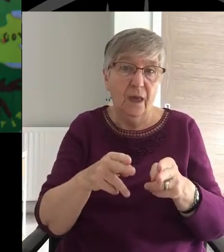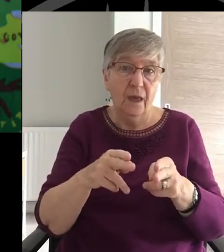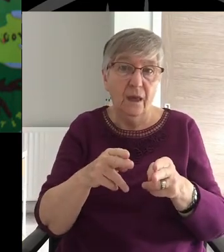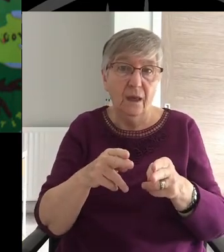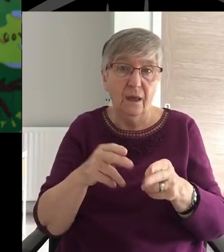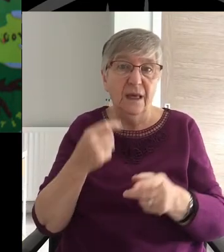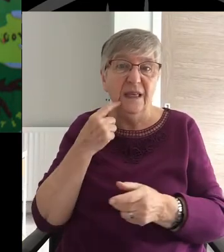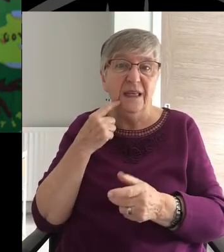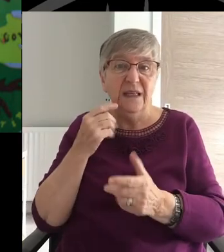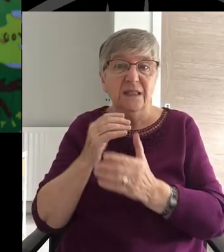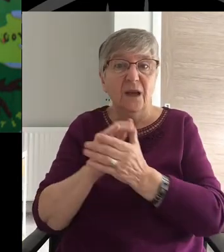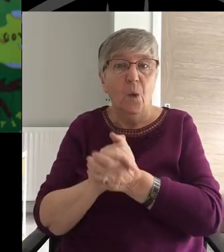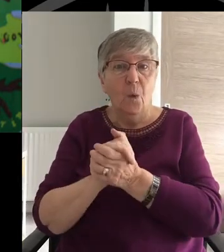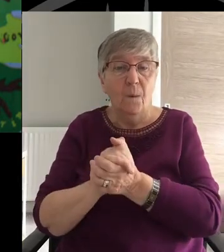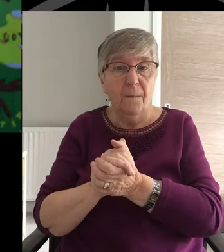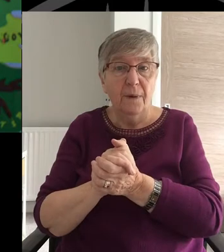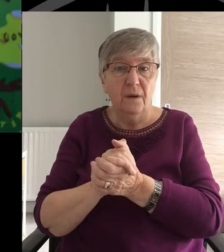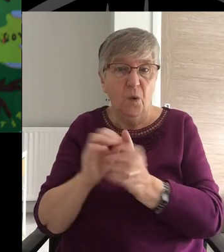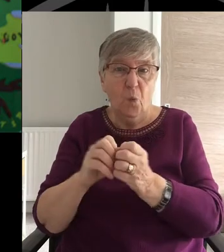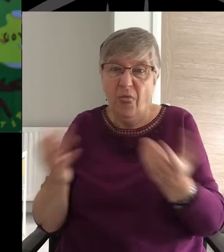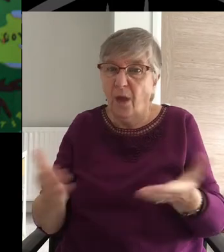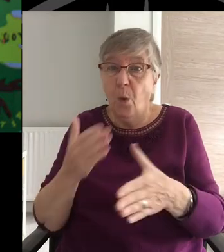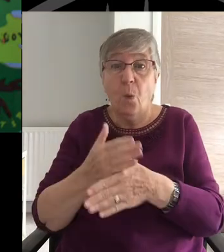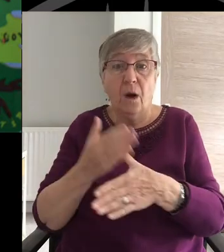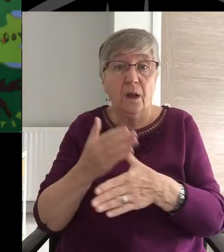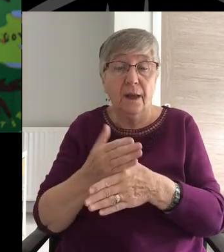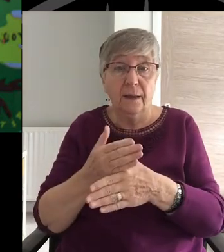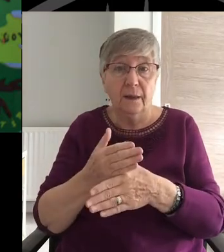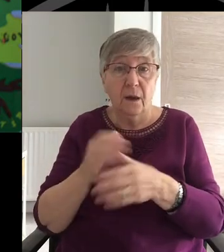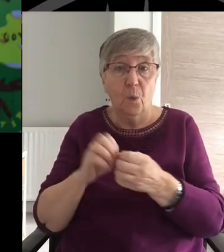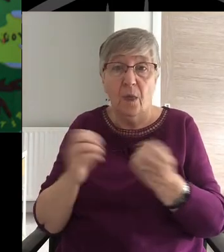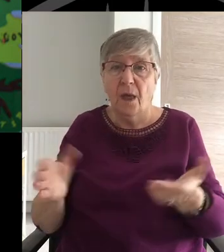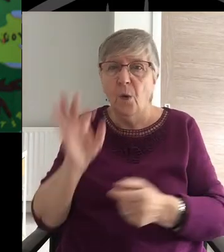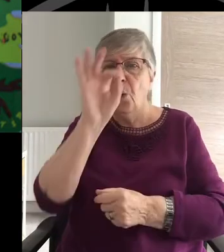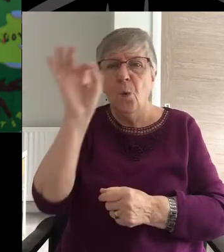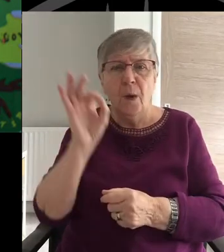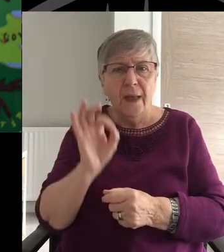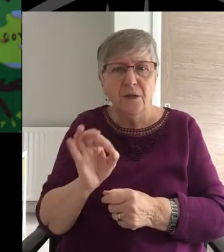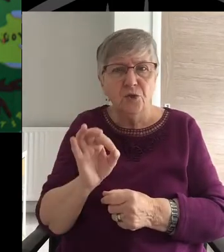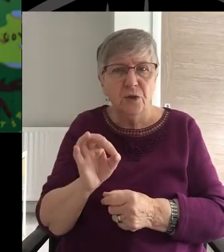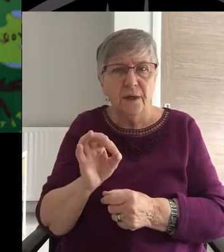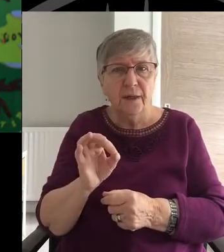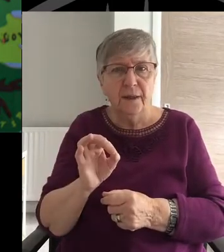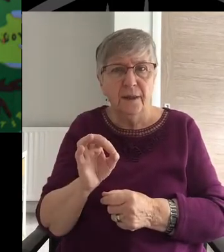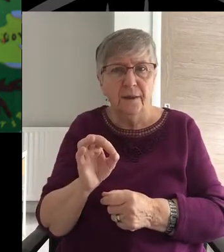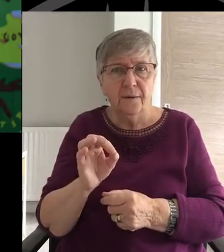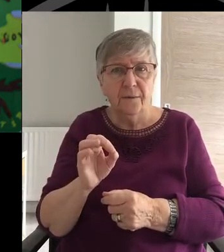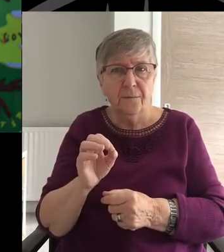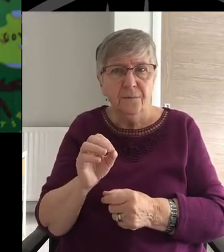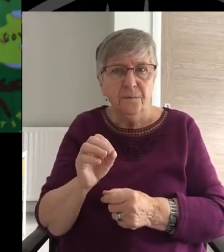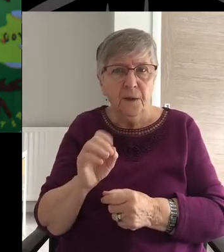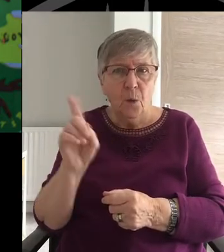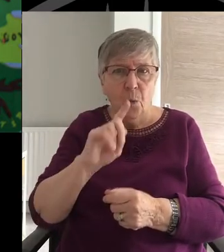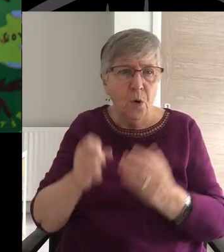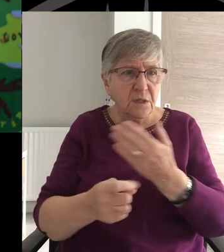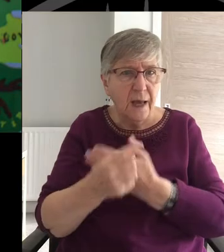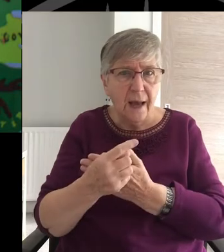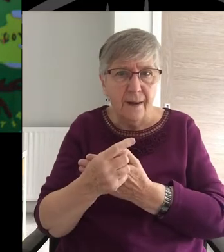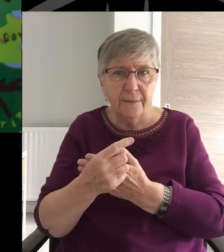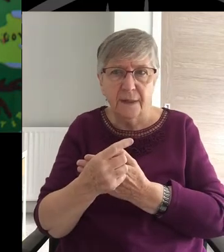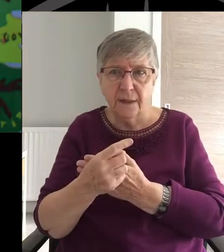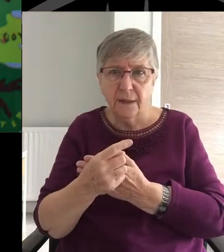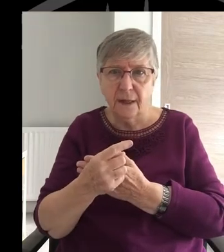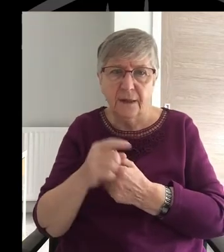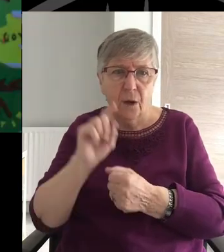easy hope. Hope without working for it, hope without questioning their presuppositions and their values